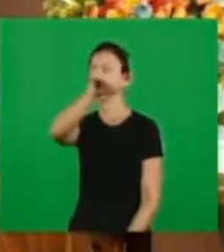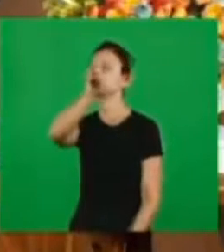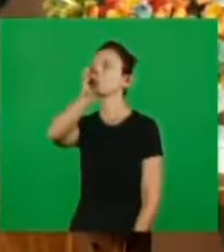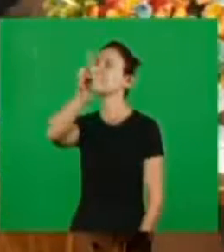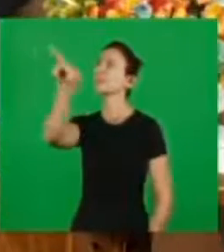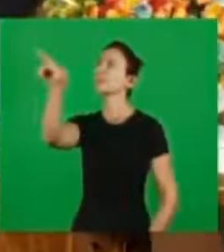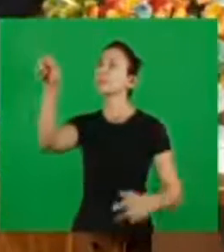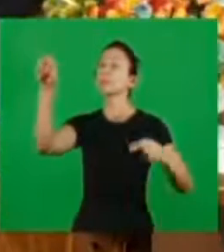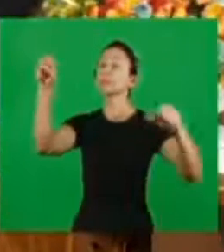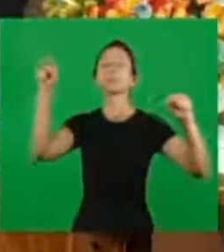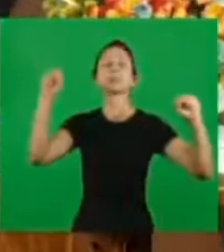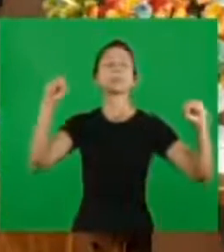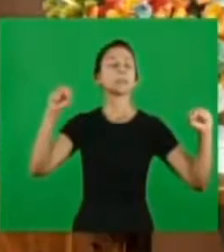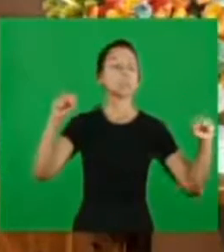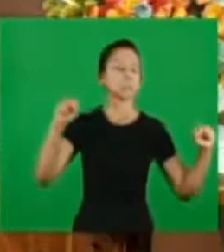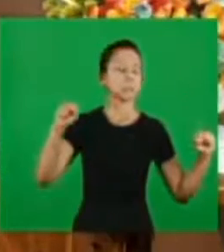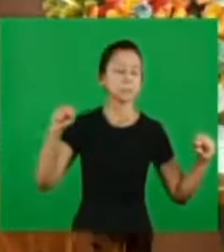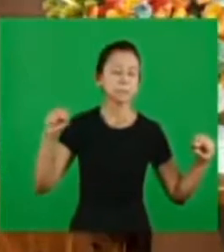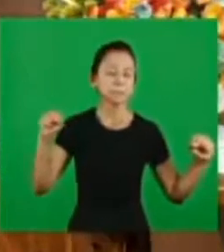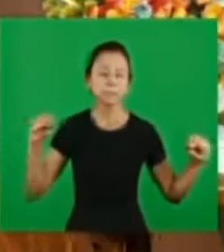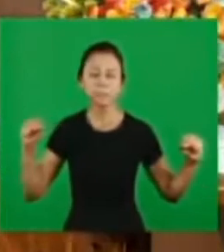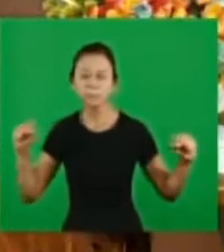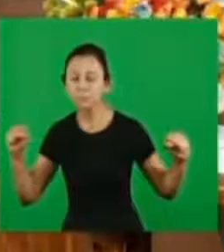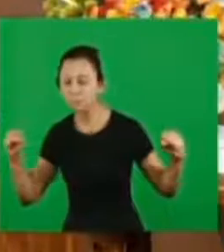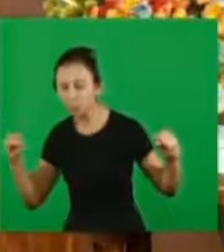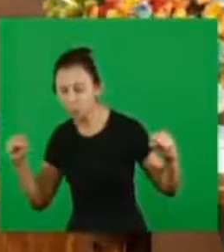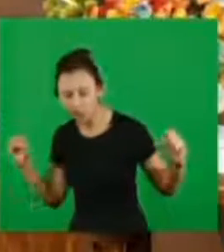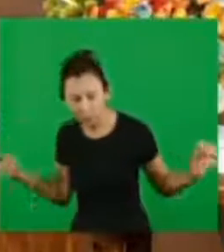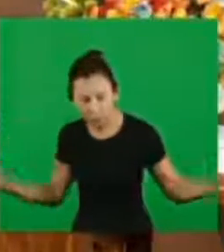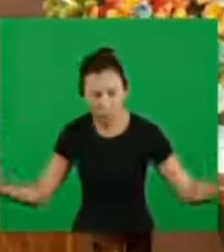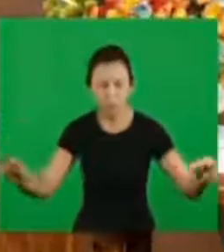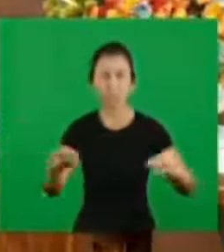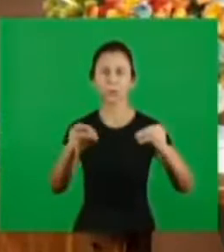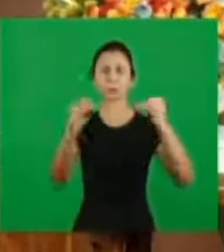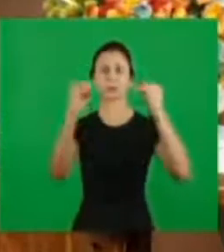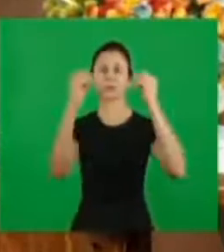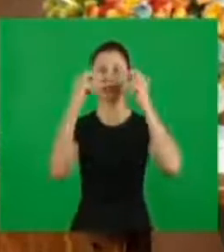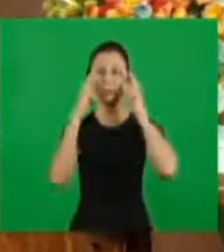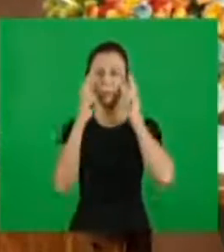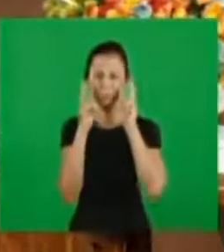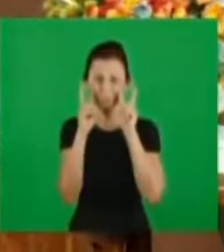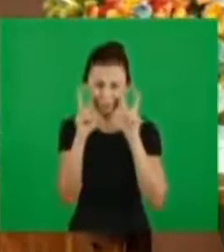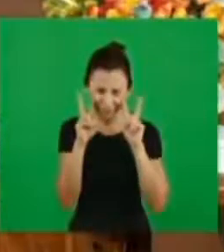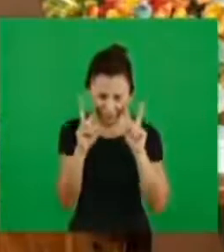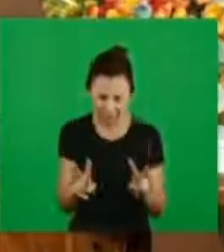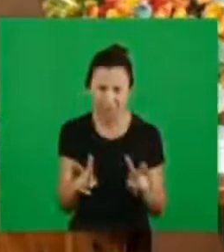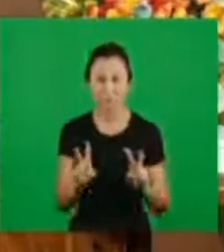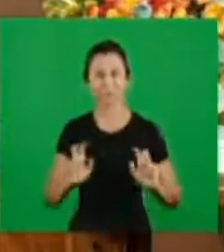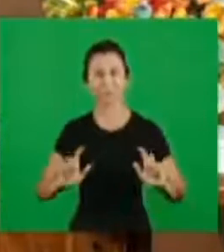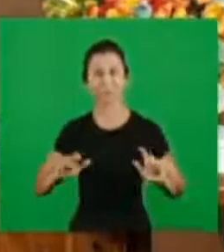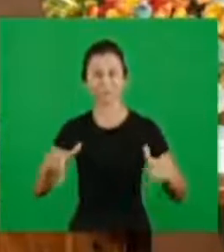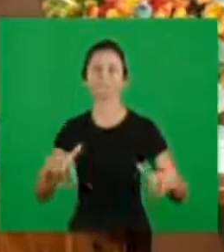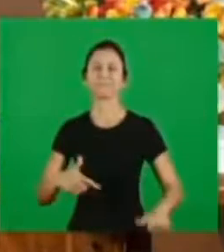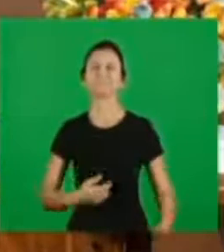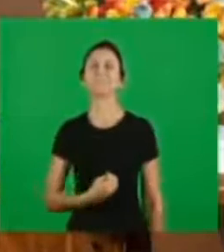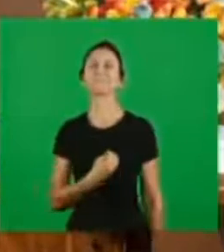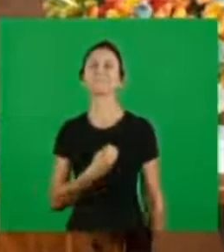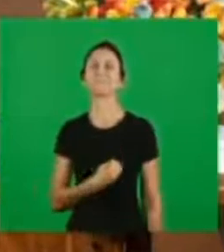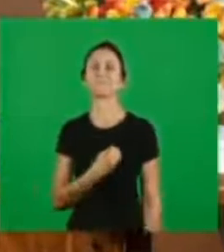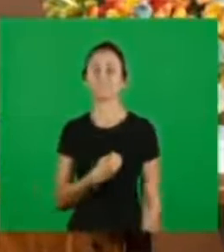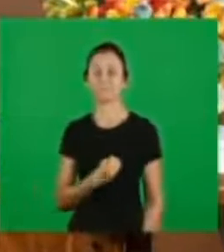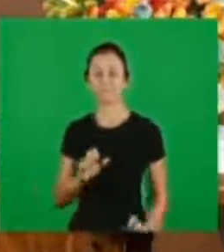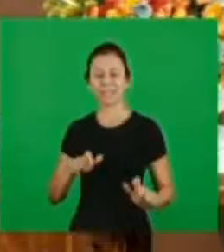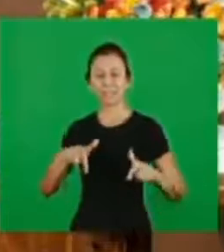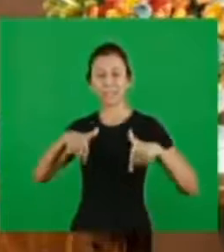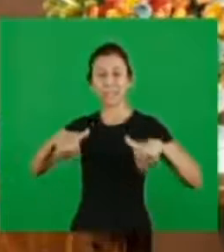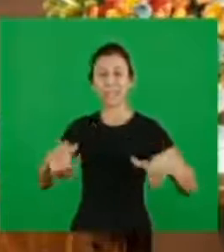Him, it doesn't exist this relativity. It is a present action, which is